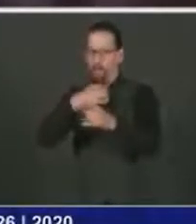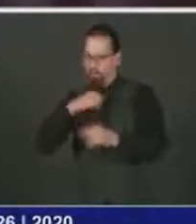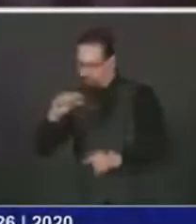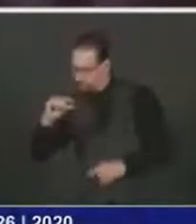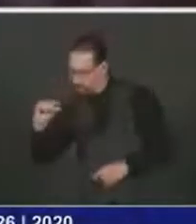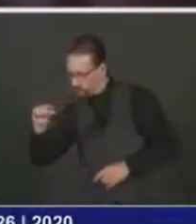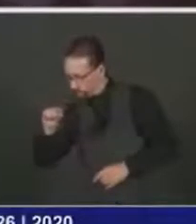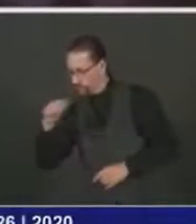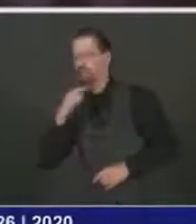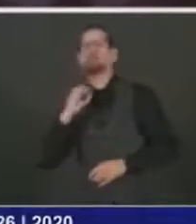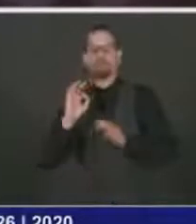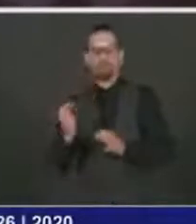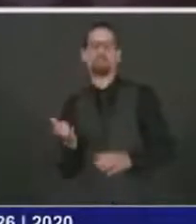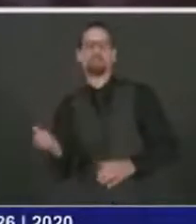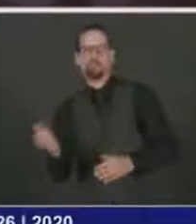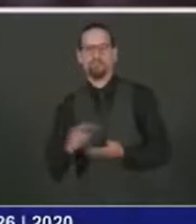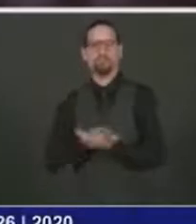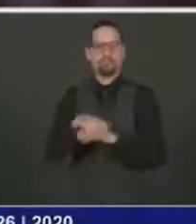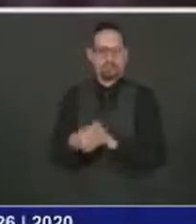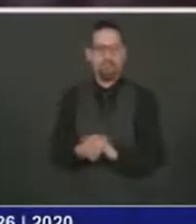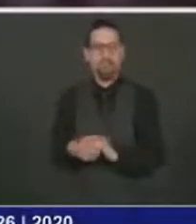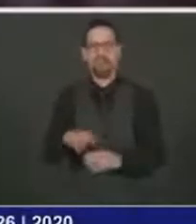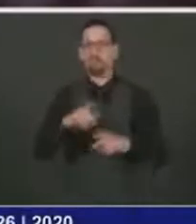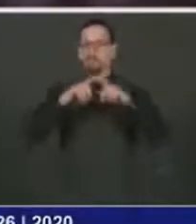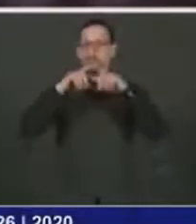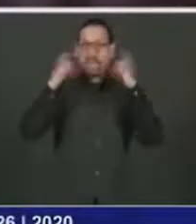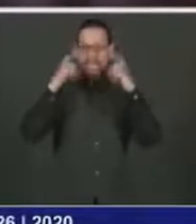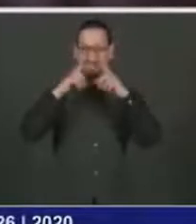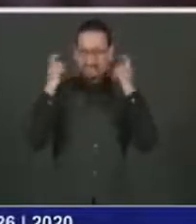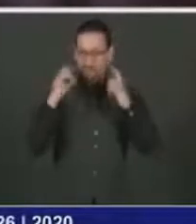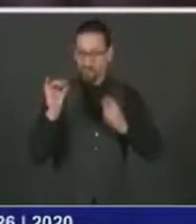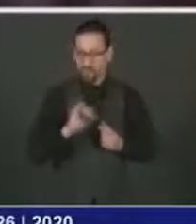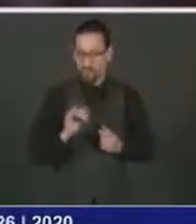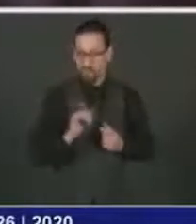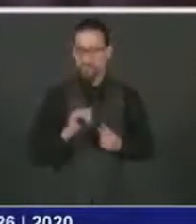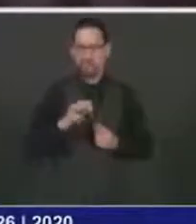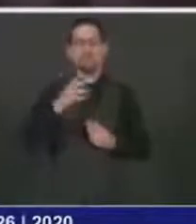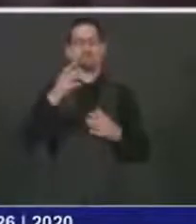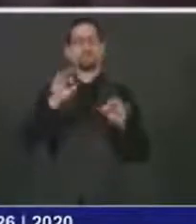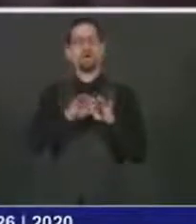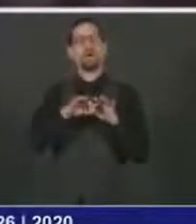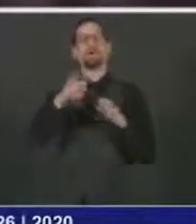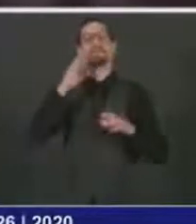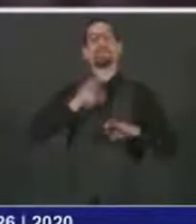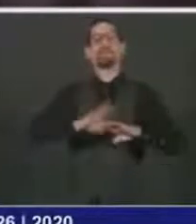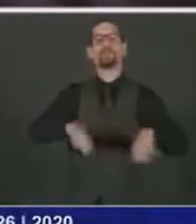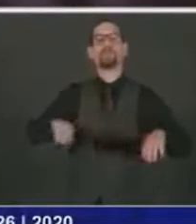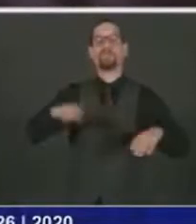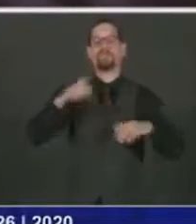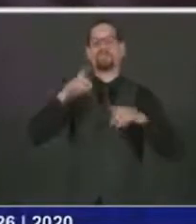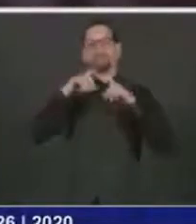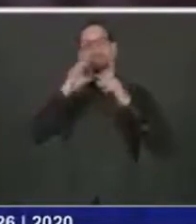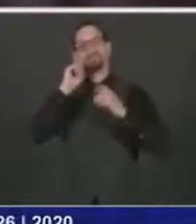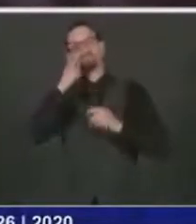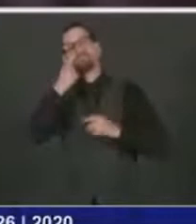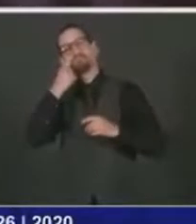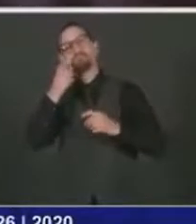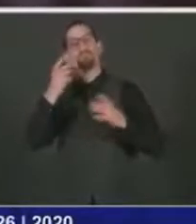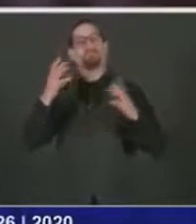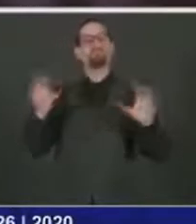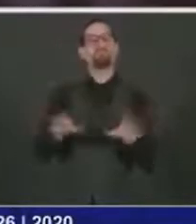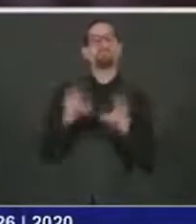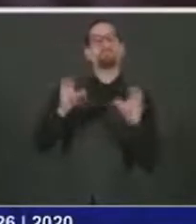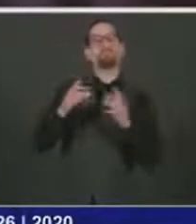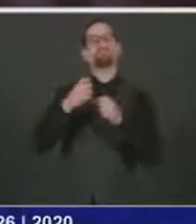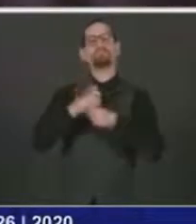be encouraged, can be done creatively. It can be seen as something that is helpful, and it's something we want to do across